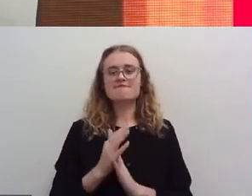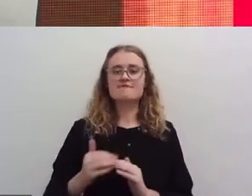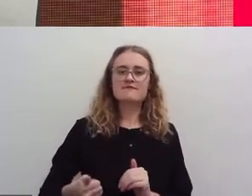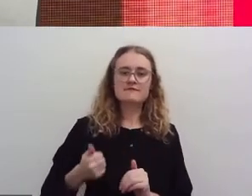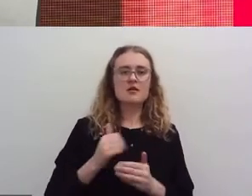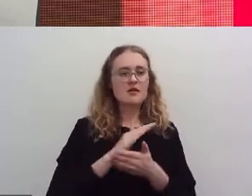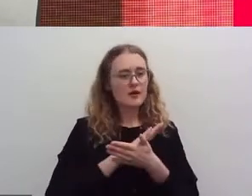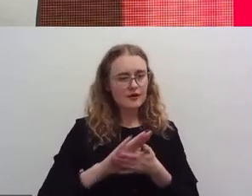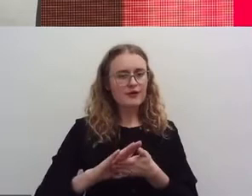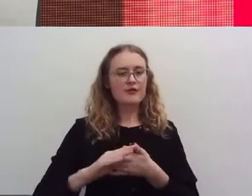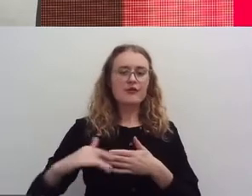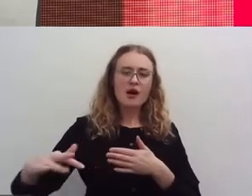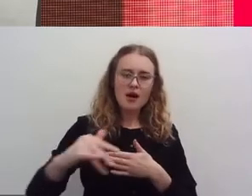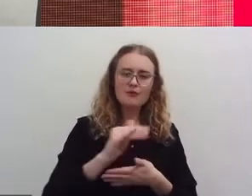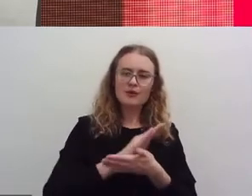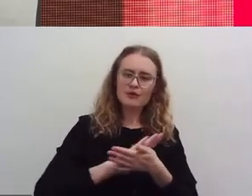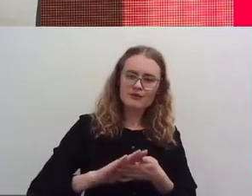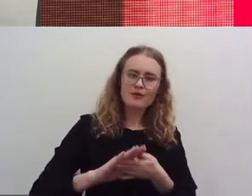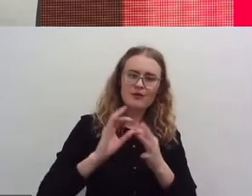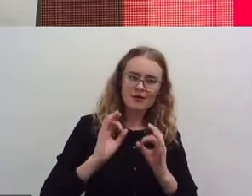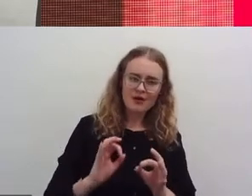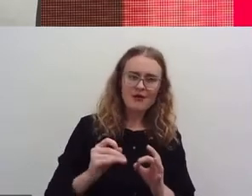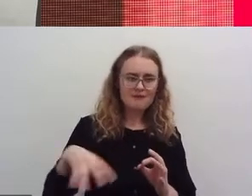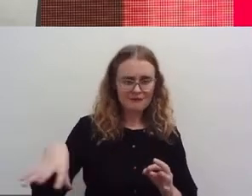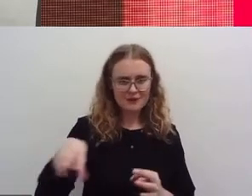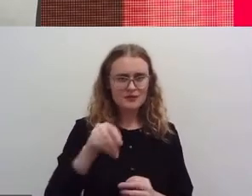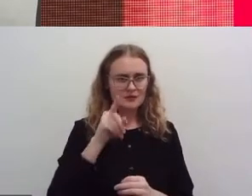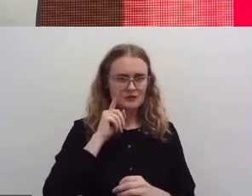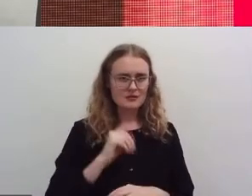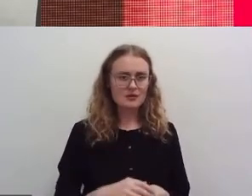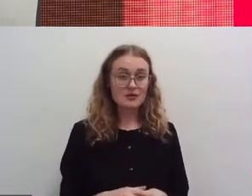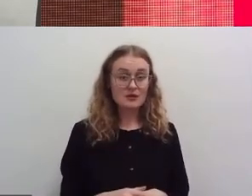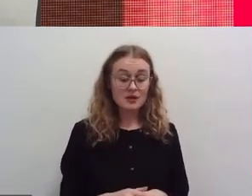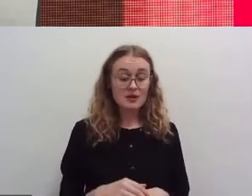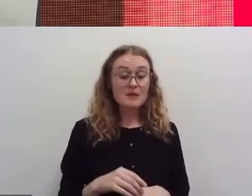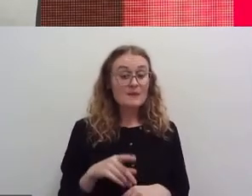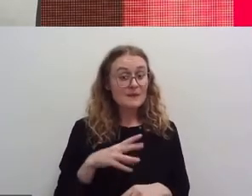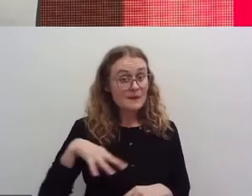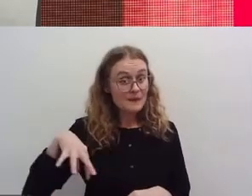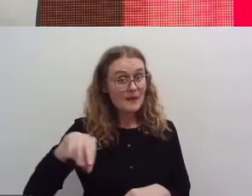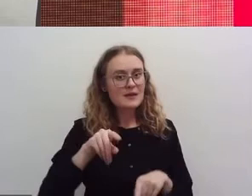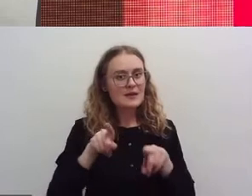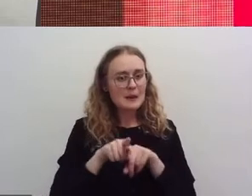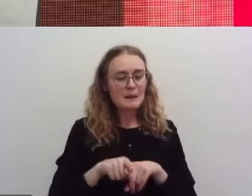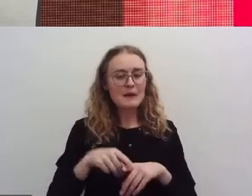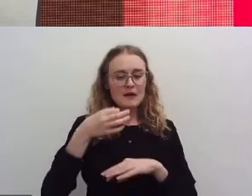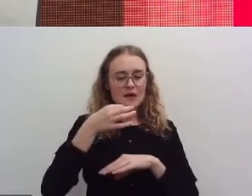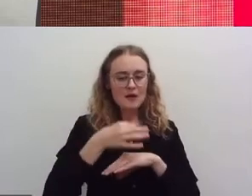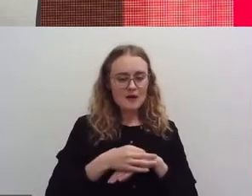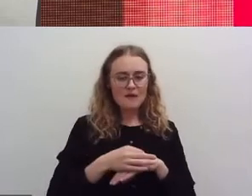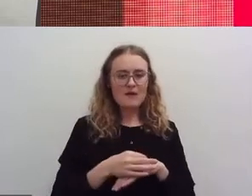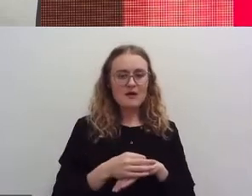no? But we also have responsibility to those who cannot sit at the table and make the choices at the